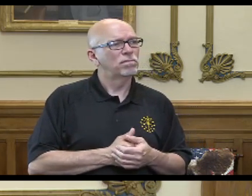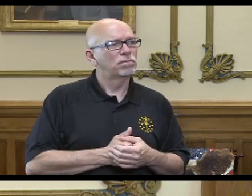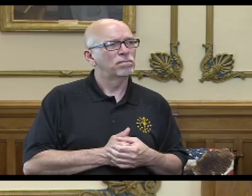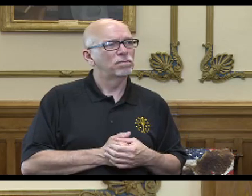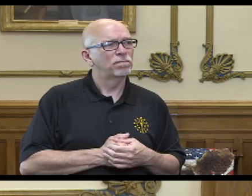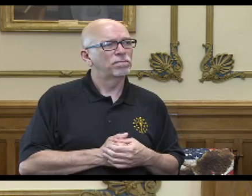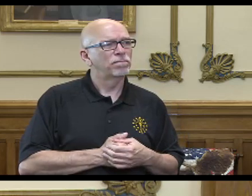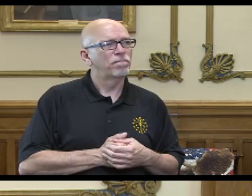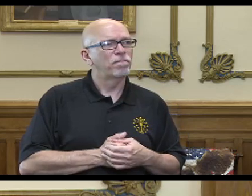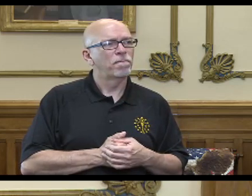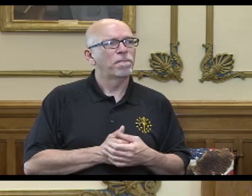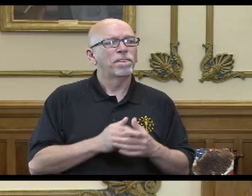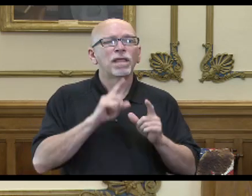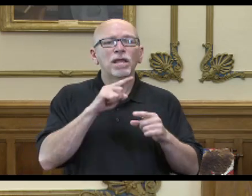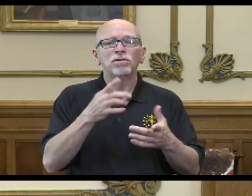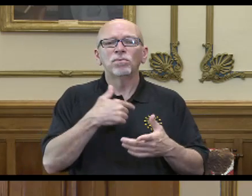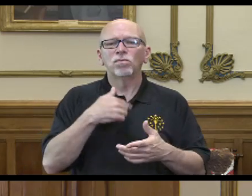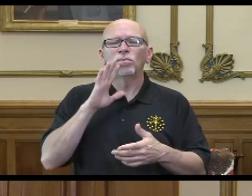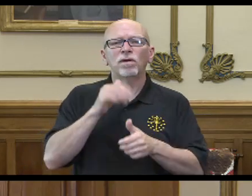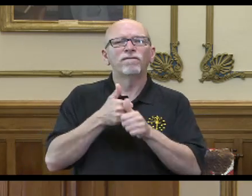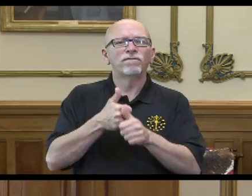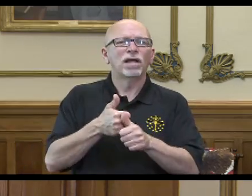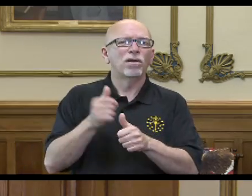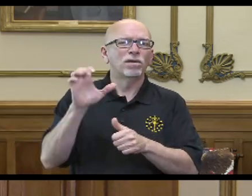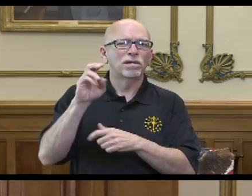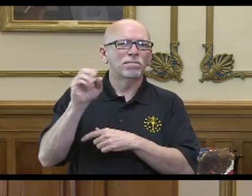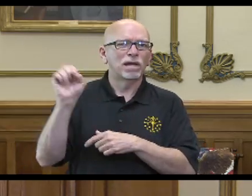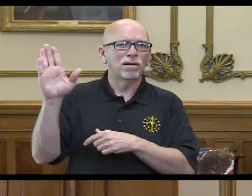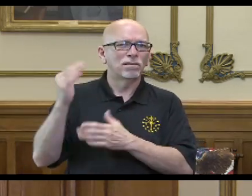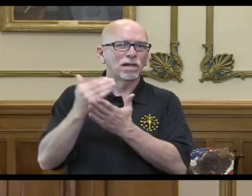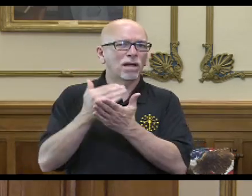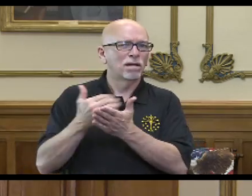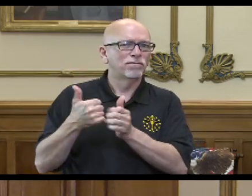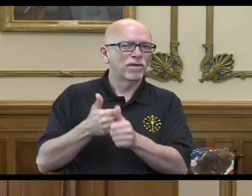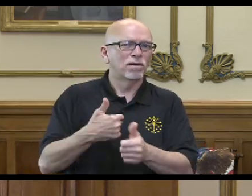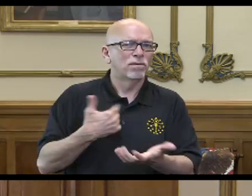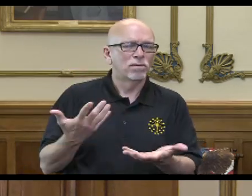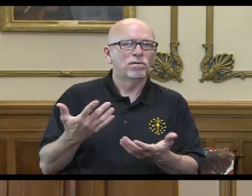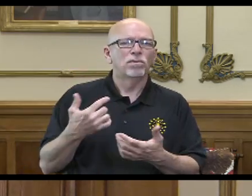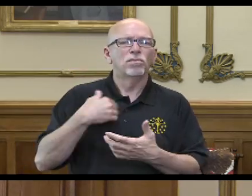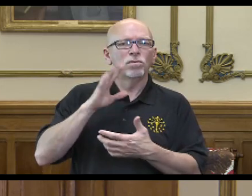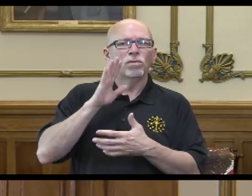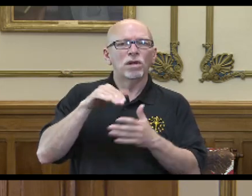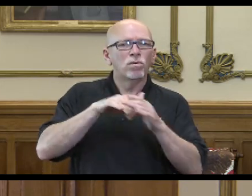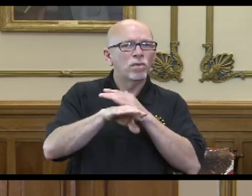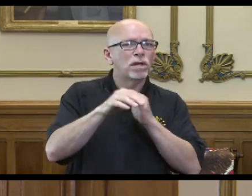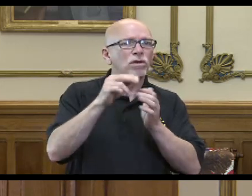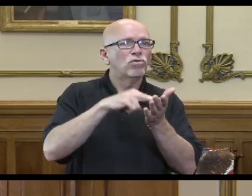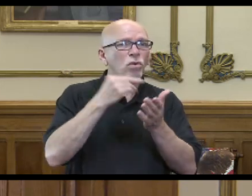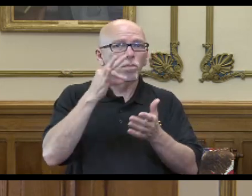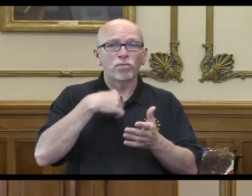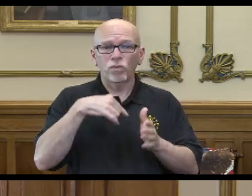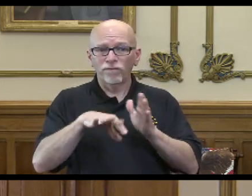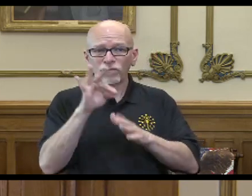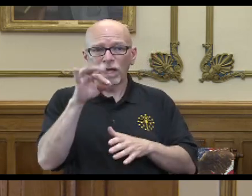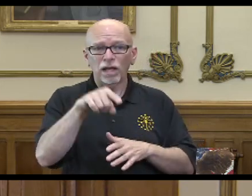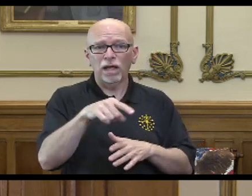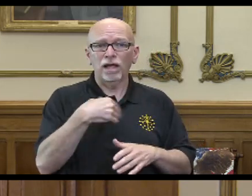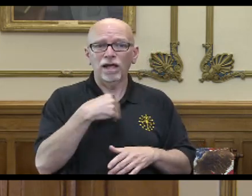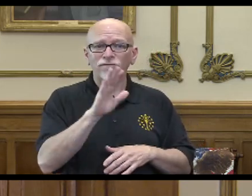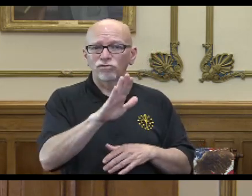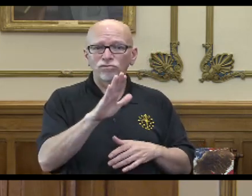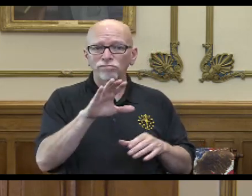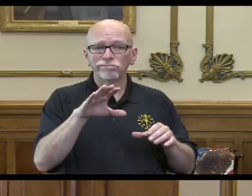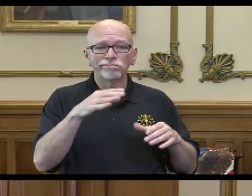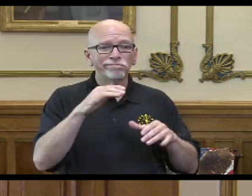I think the short answer is we're going to follow the guidance that CMS has given us, and we're going to go into facilities, and if we find that there are practices